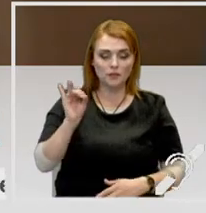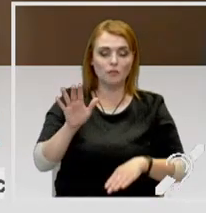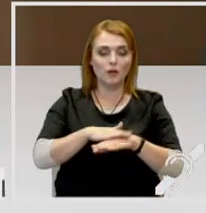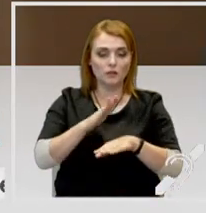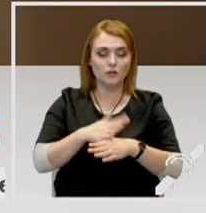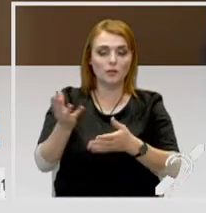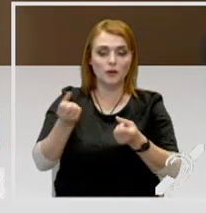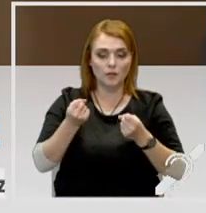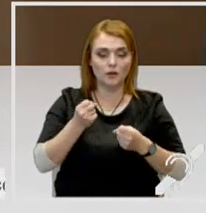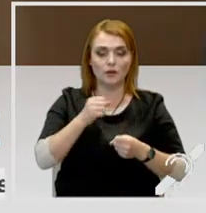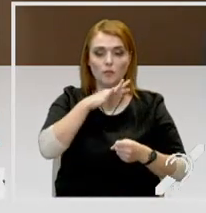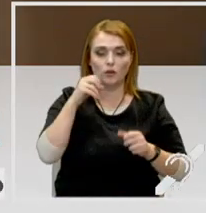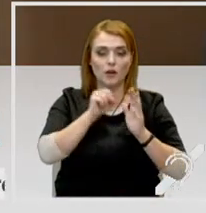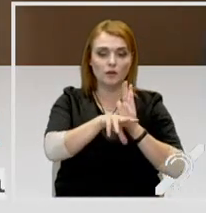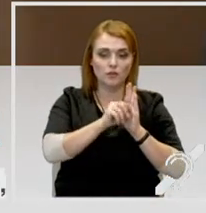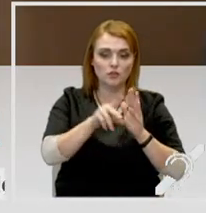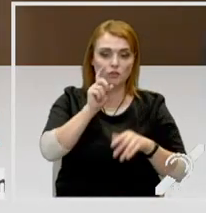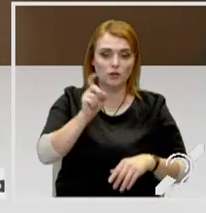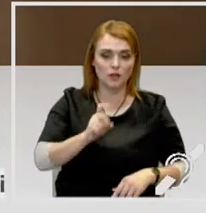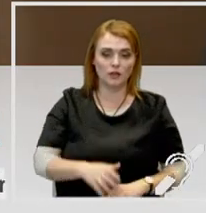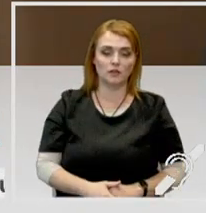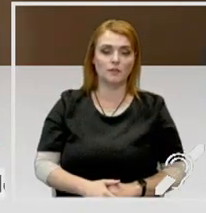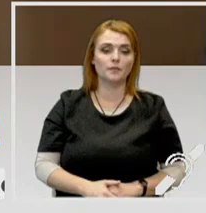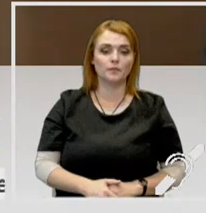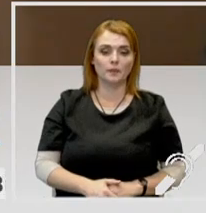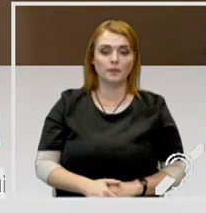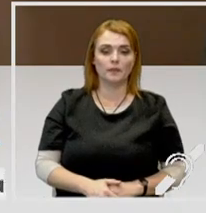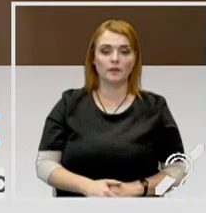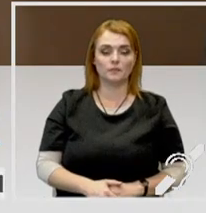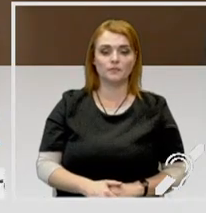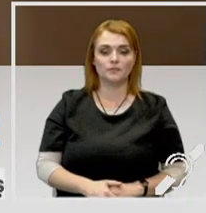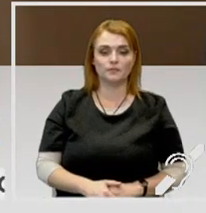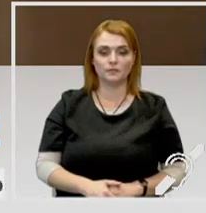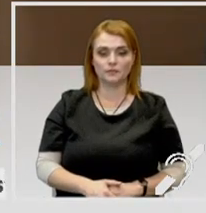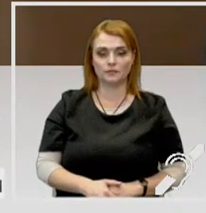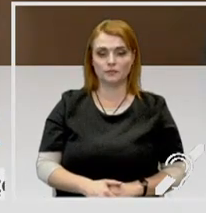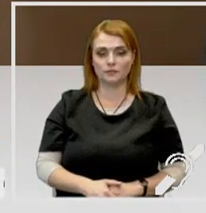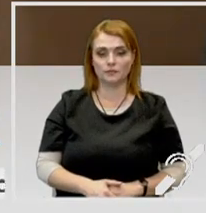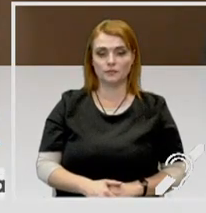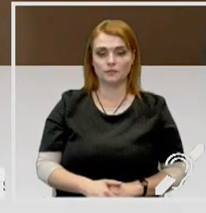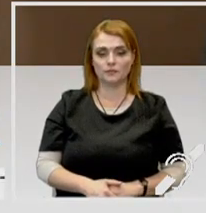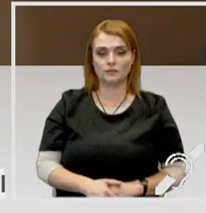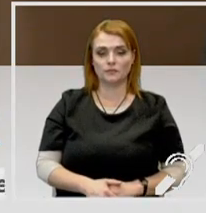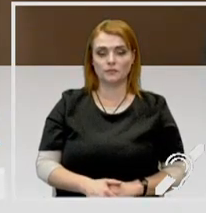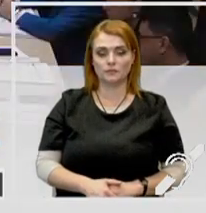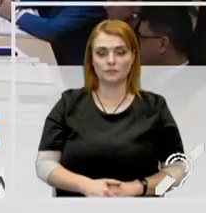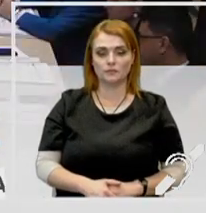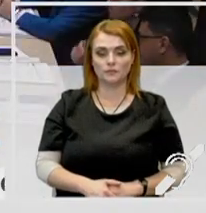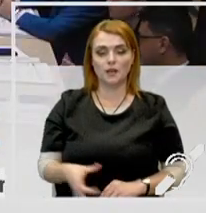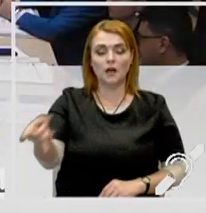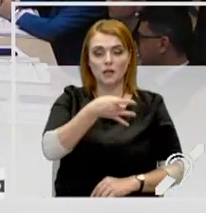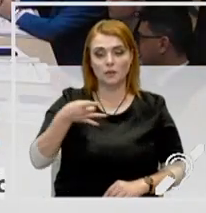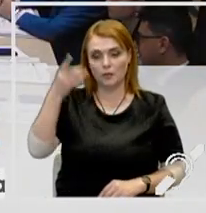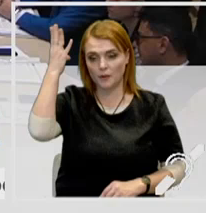3 weeks, the European heads of state and government will discuss the Commission's reports and will decide on the future steps.